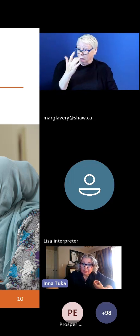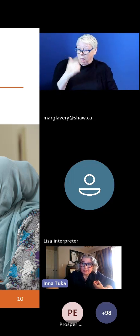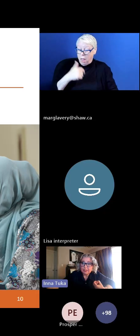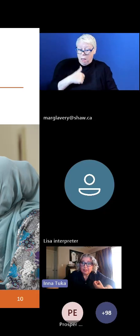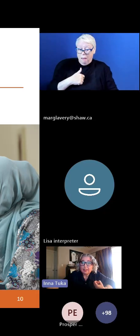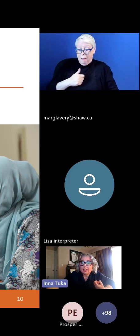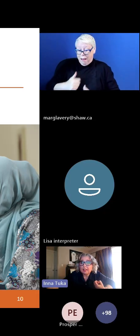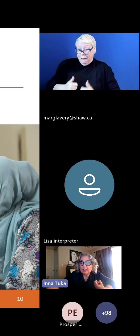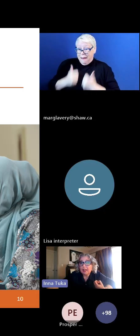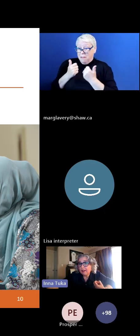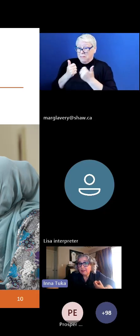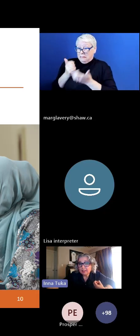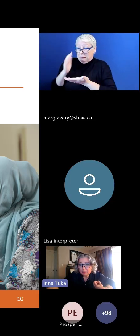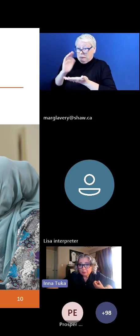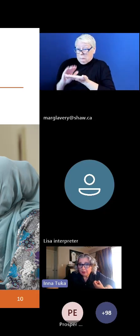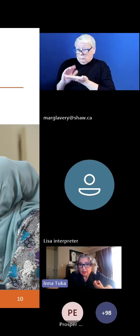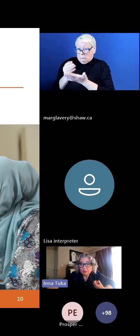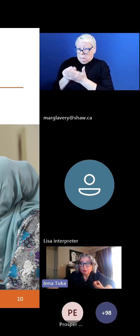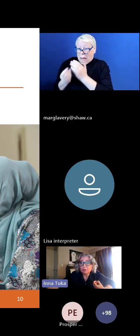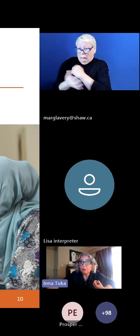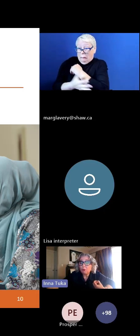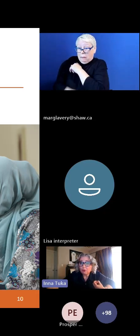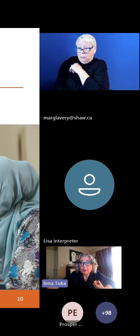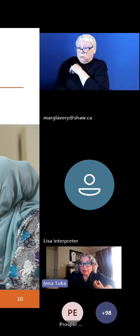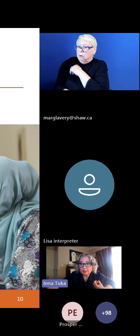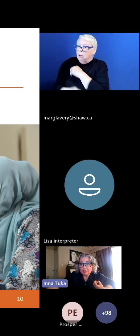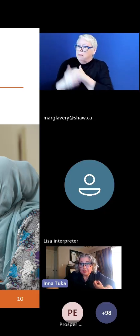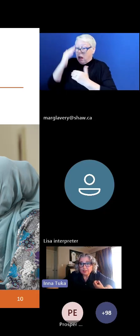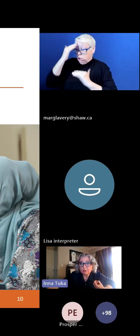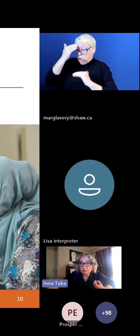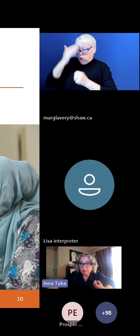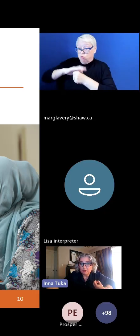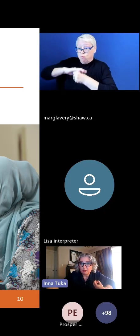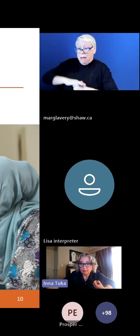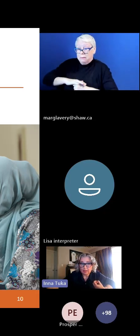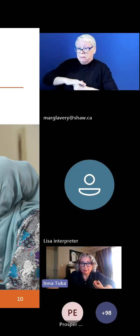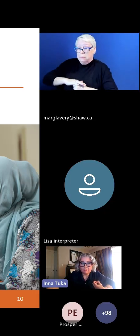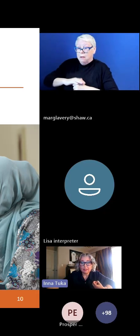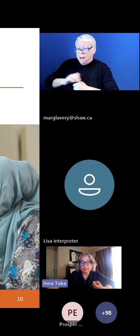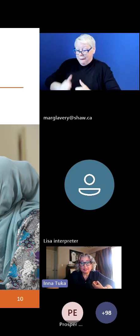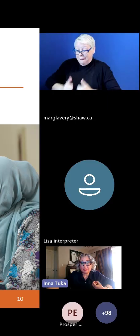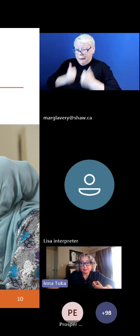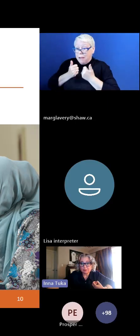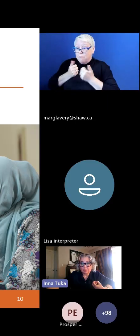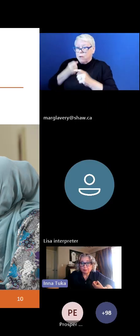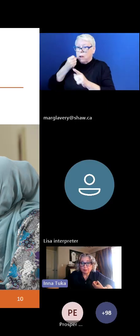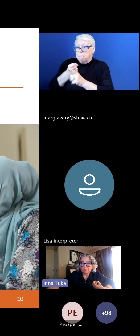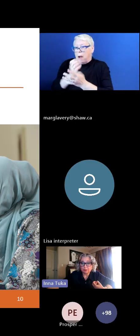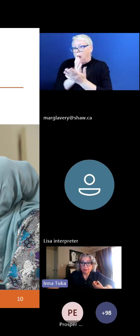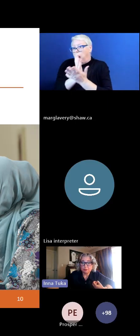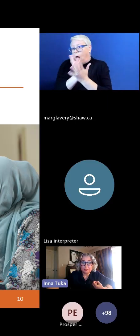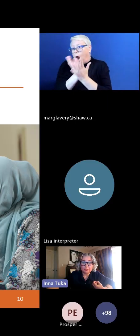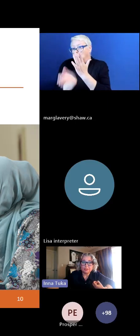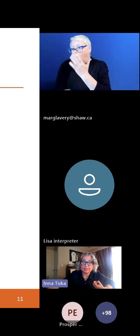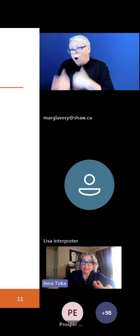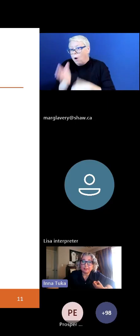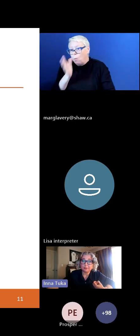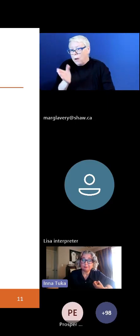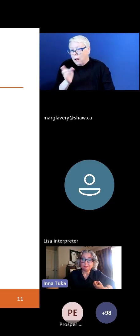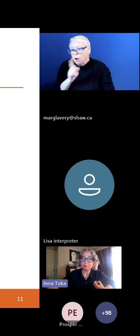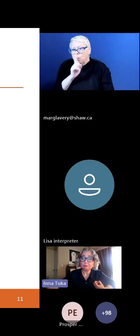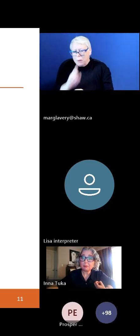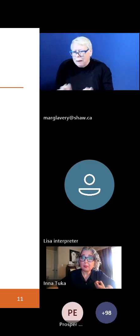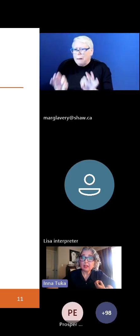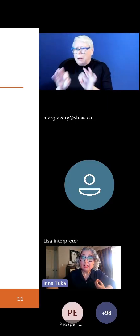in poverty can have an impact on all areas of our life, and this is incredibly important to